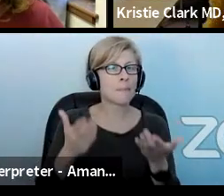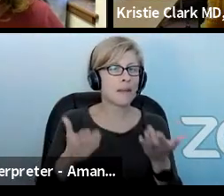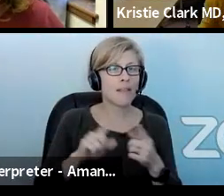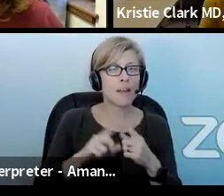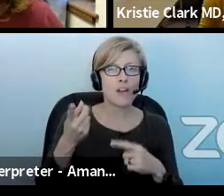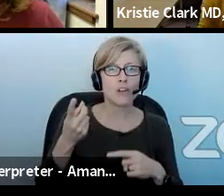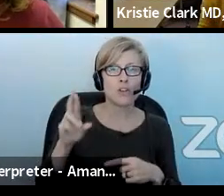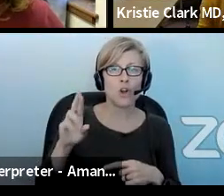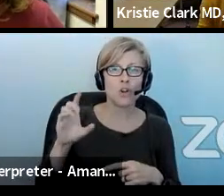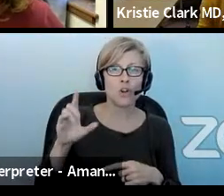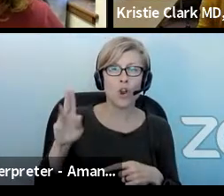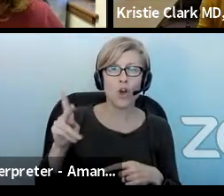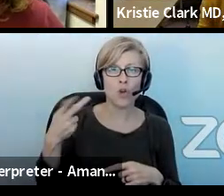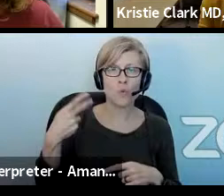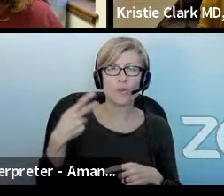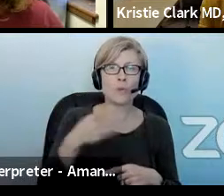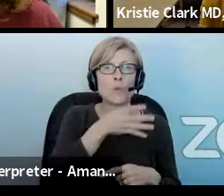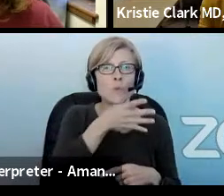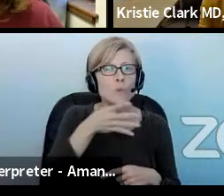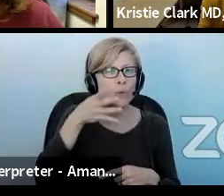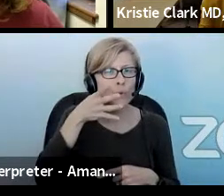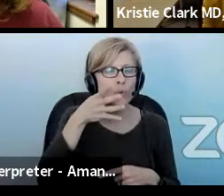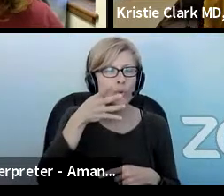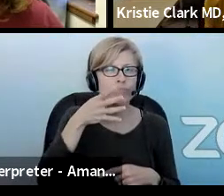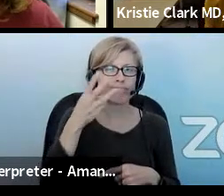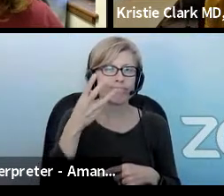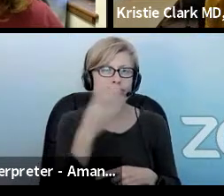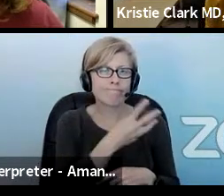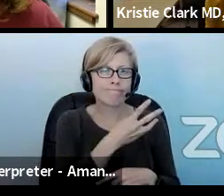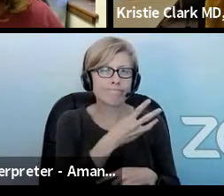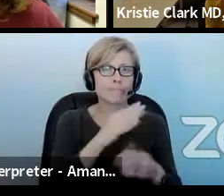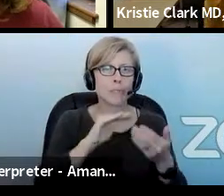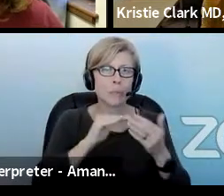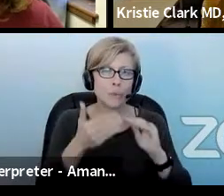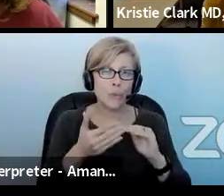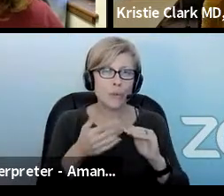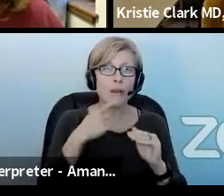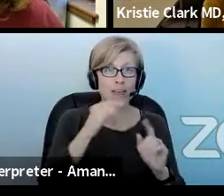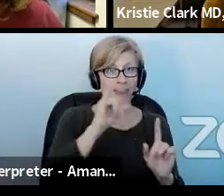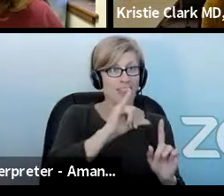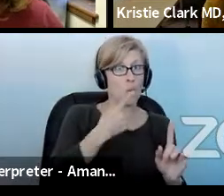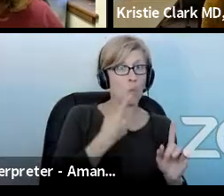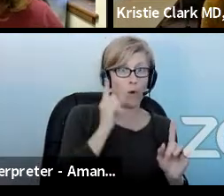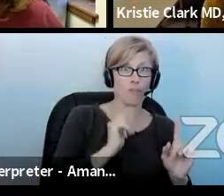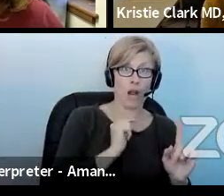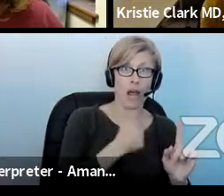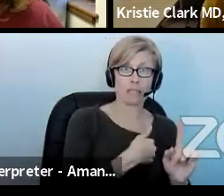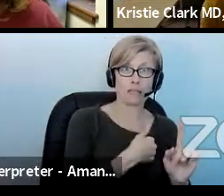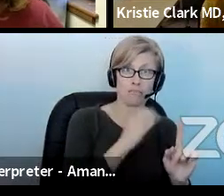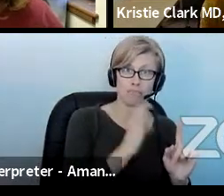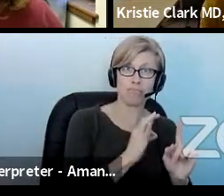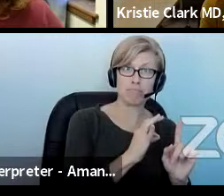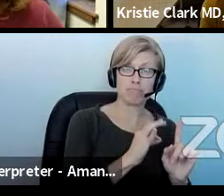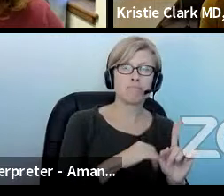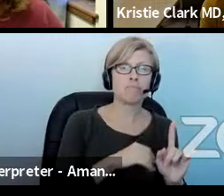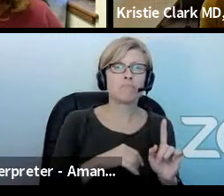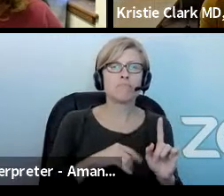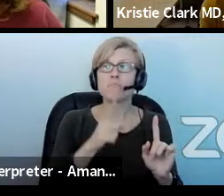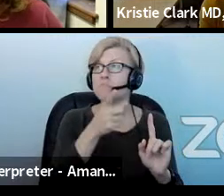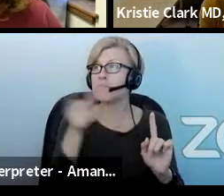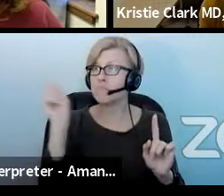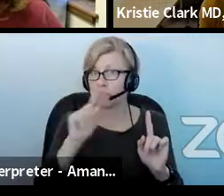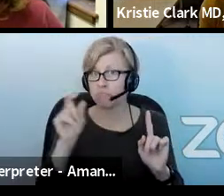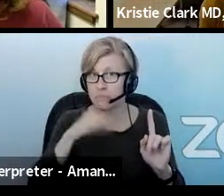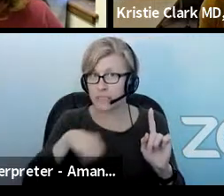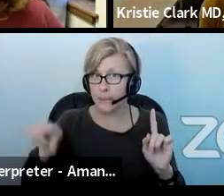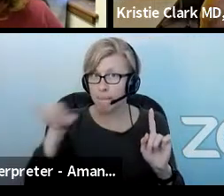Dr. Clark and I are in very rural communities. Sometimes it's nice to say, hey, it worked for us in our community. Who else is out there